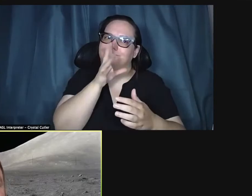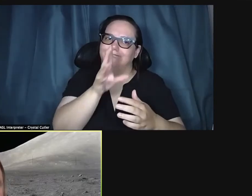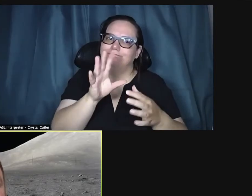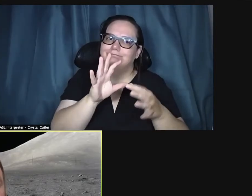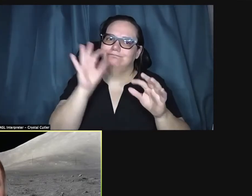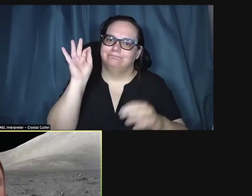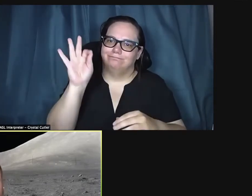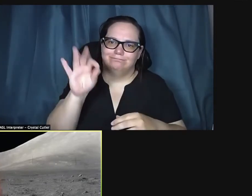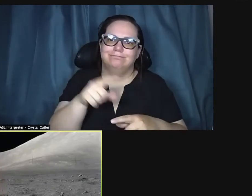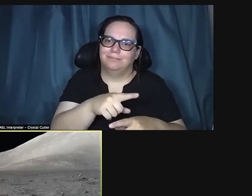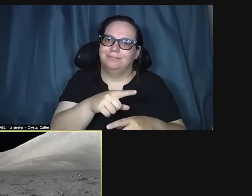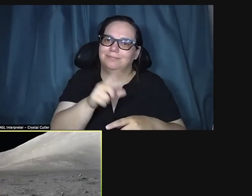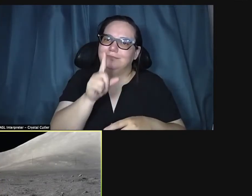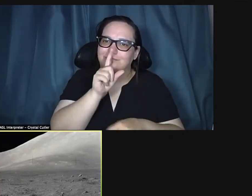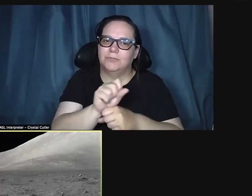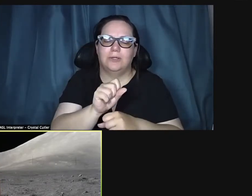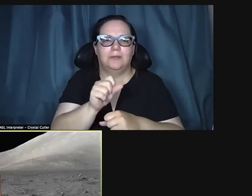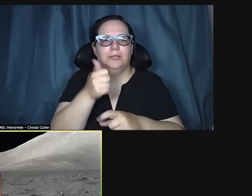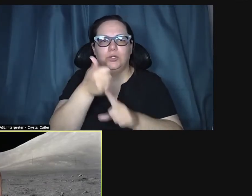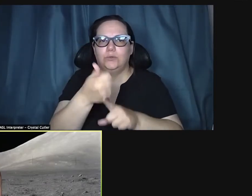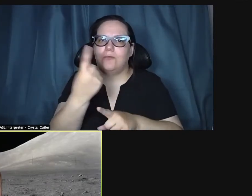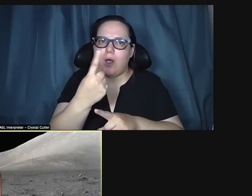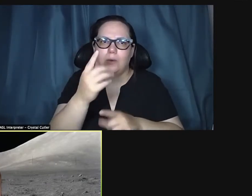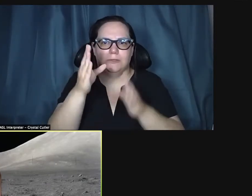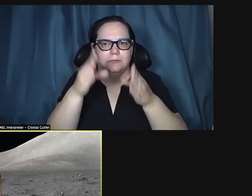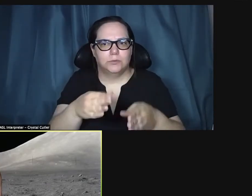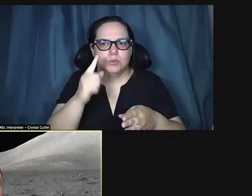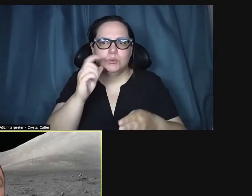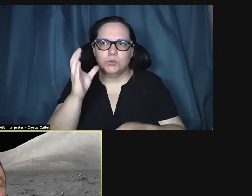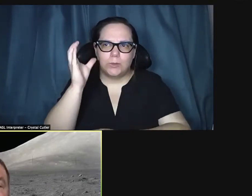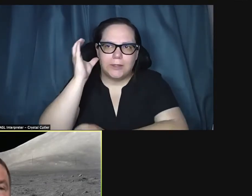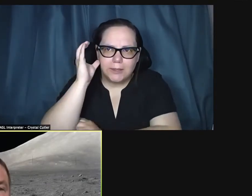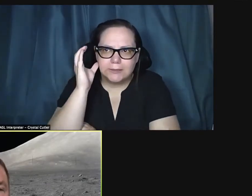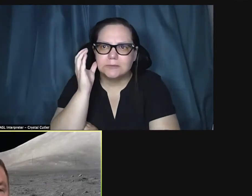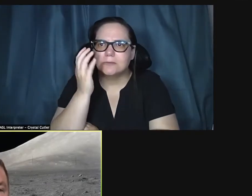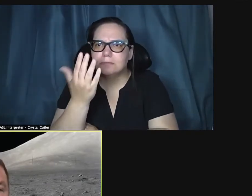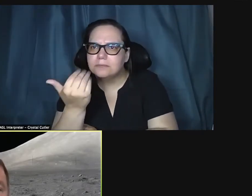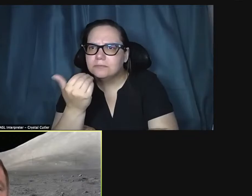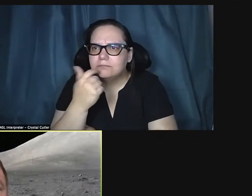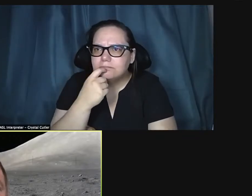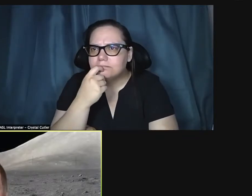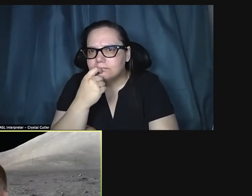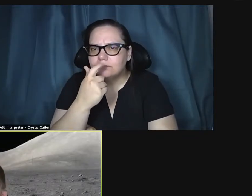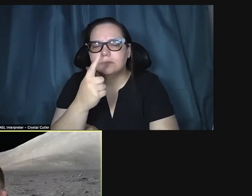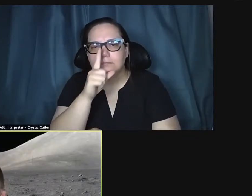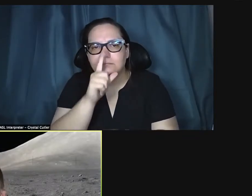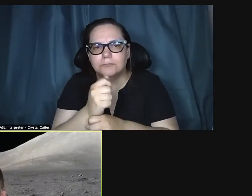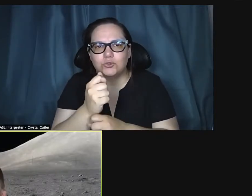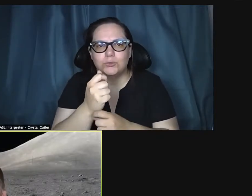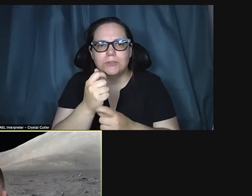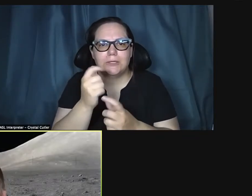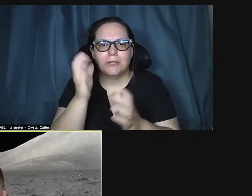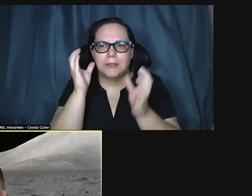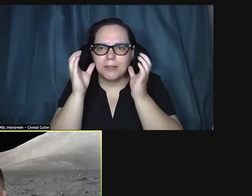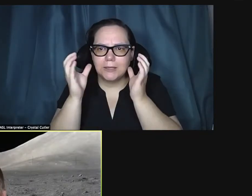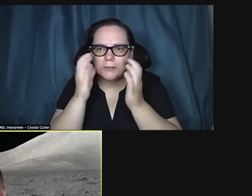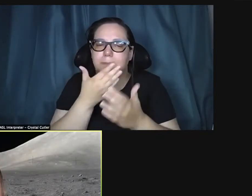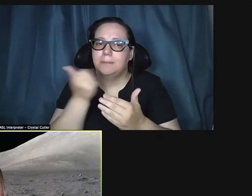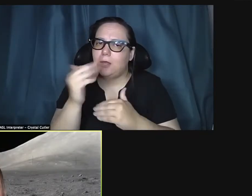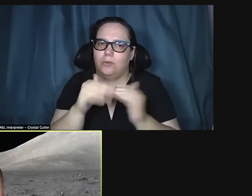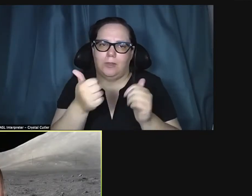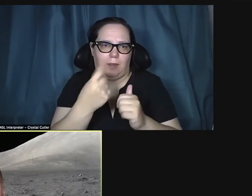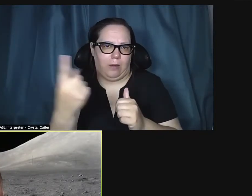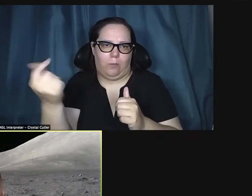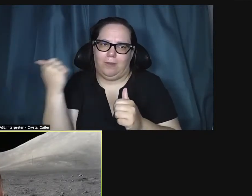always been someone who listens as well or better than anyone I know,